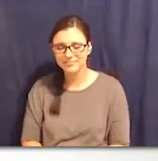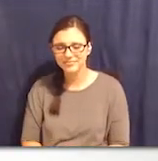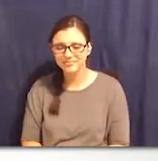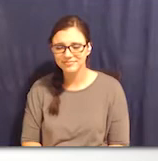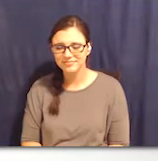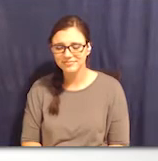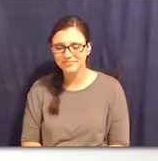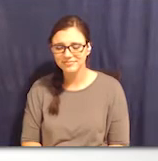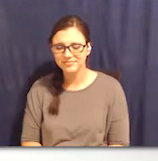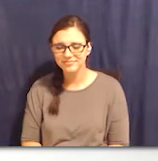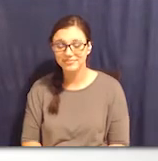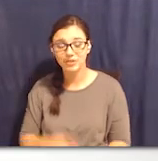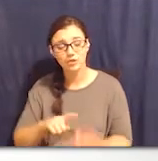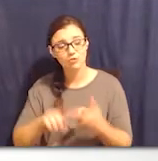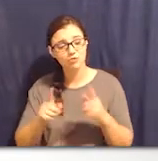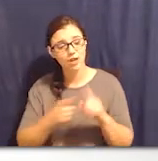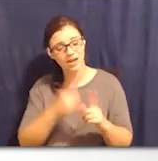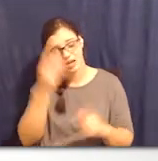ghost.